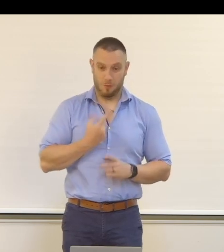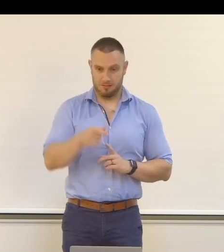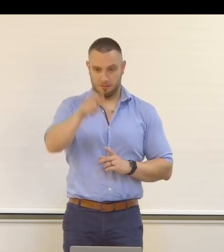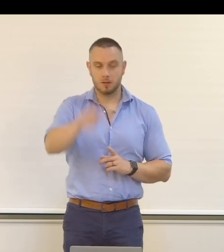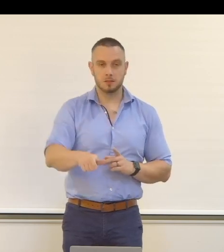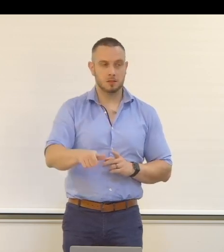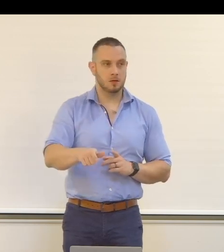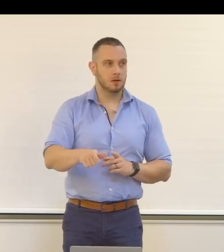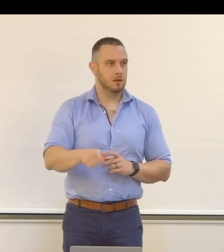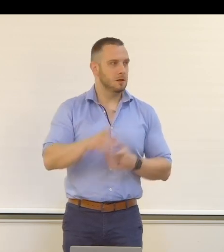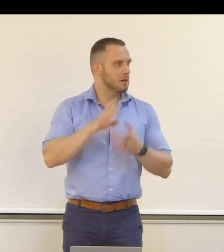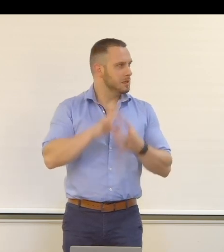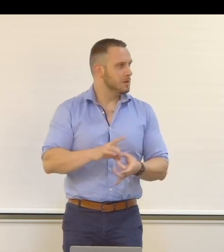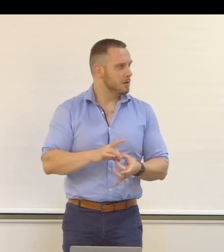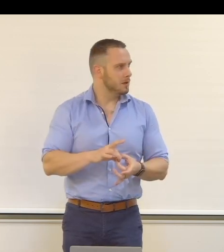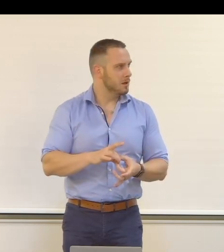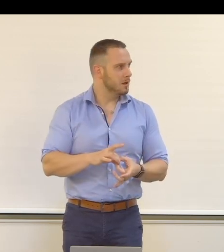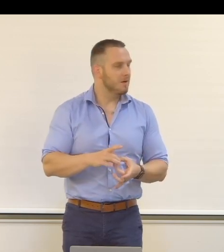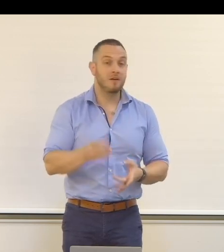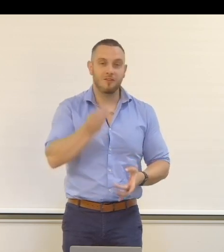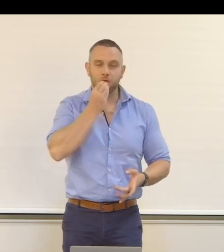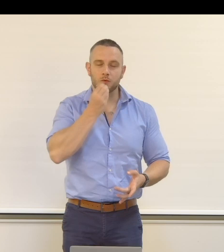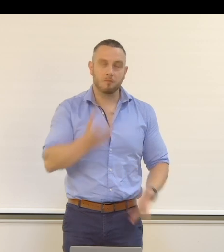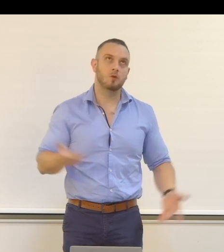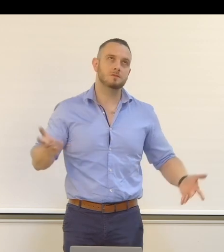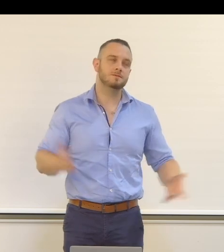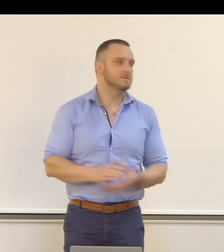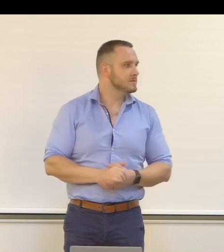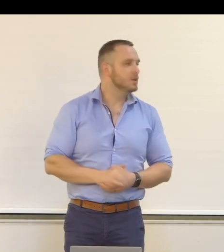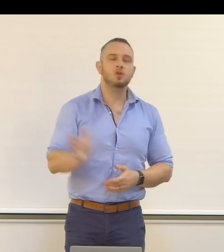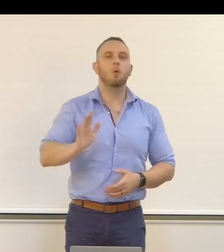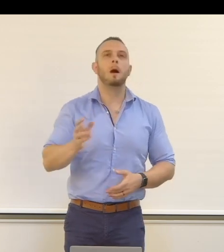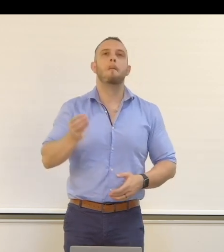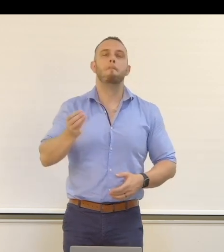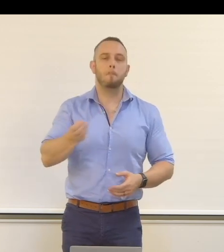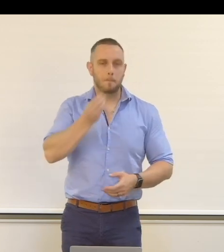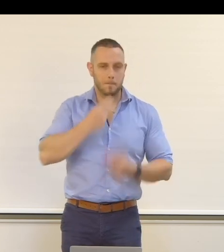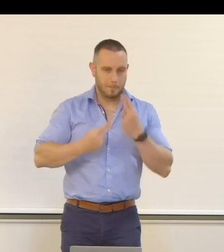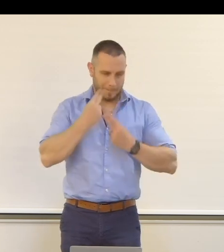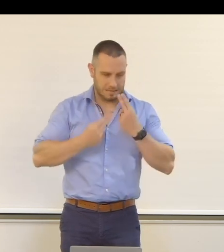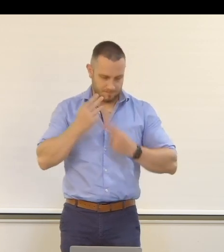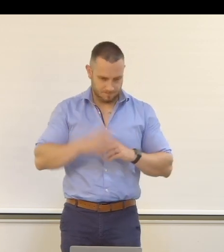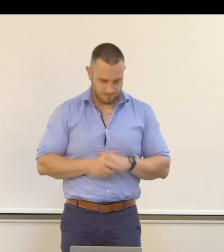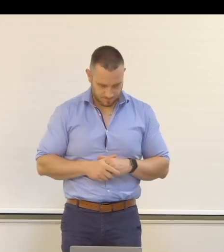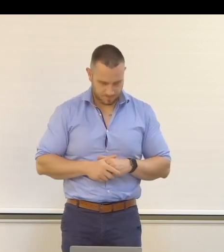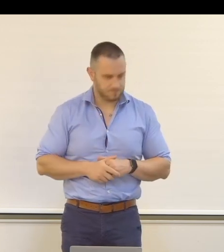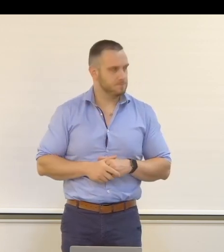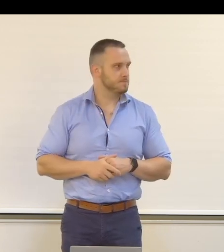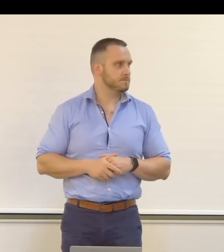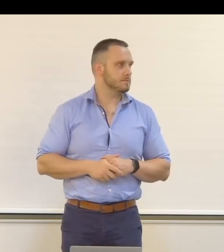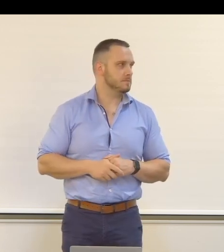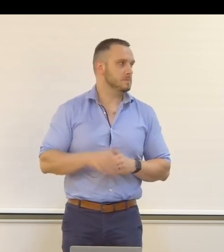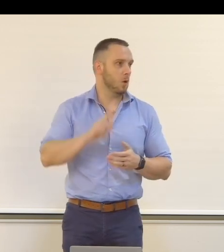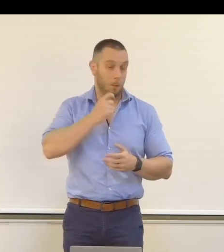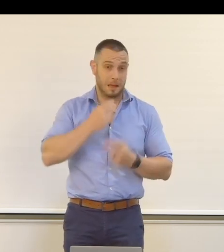members, and it was around food. No, sorry, meals, to be more exact. So we would have